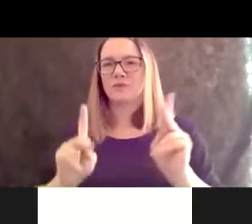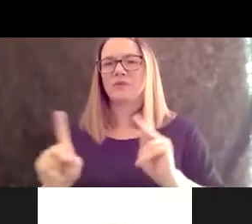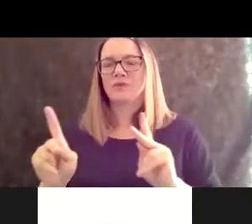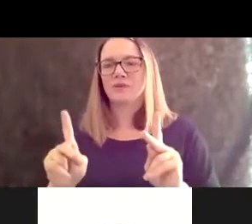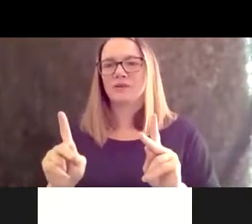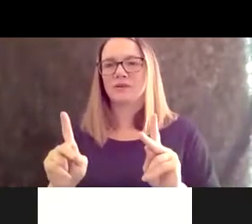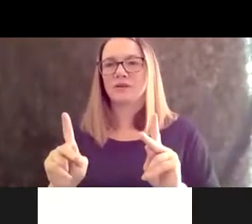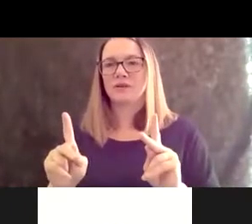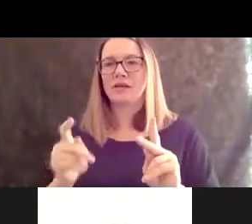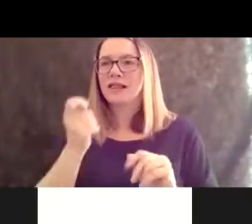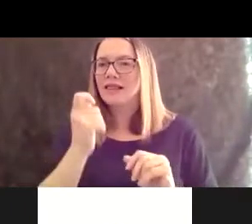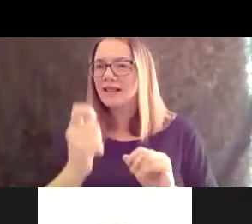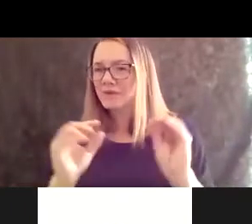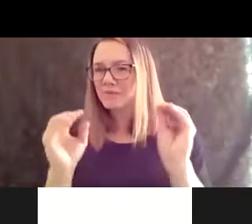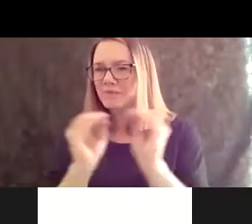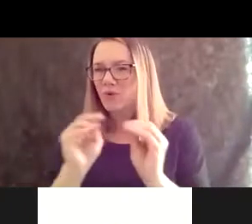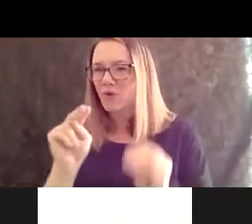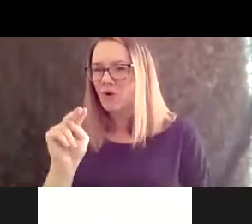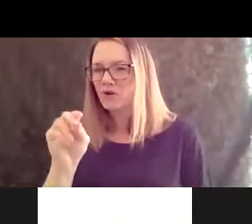a little bit more notes.